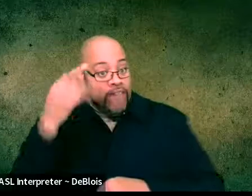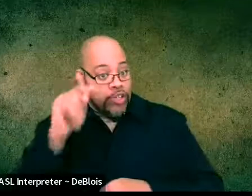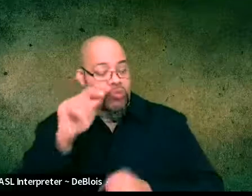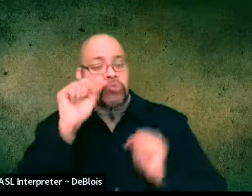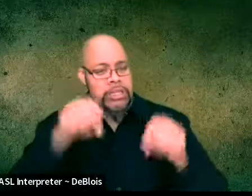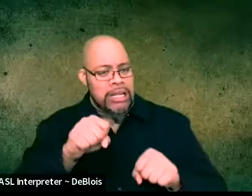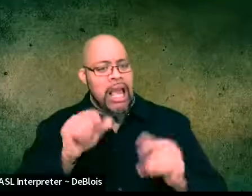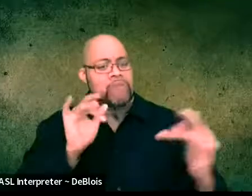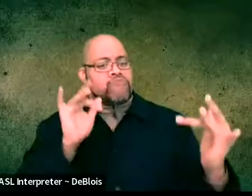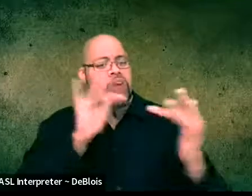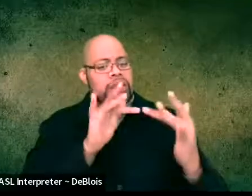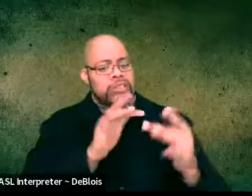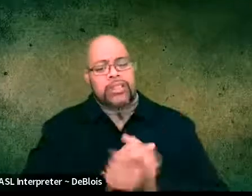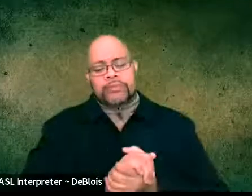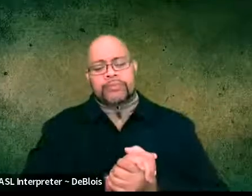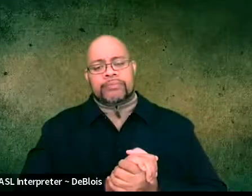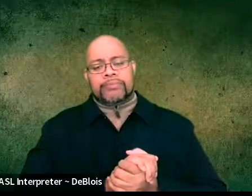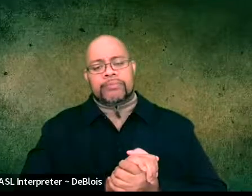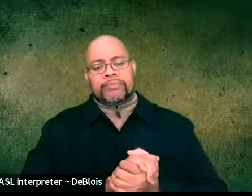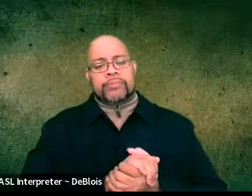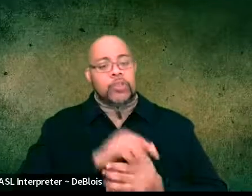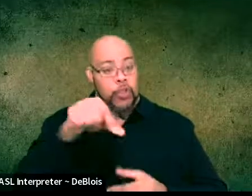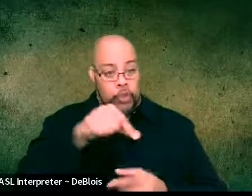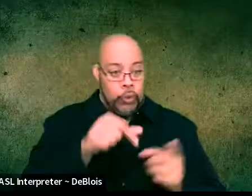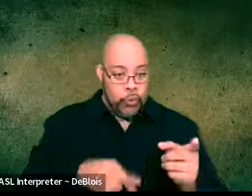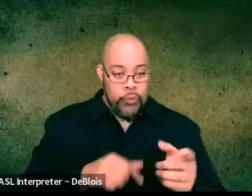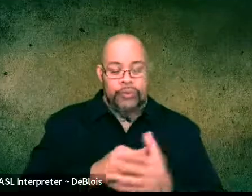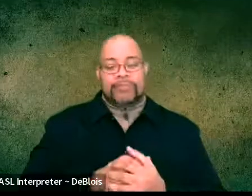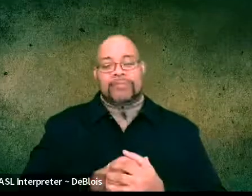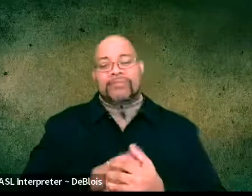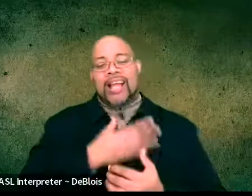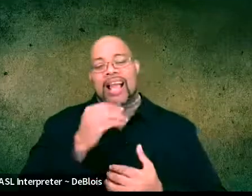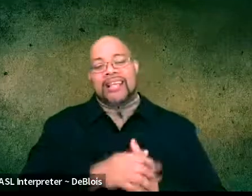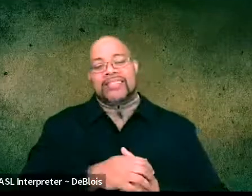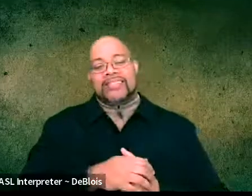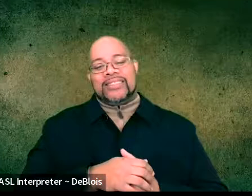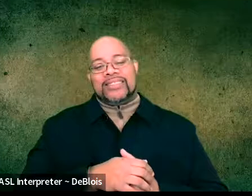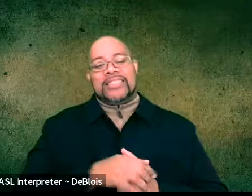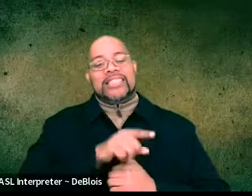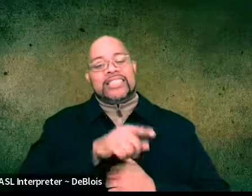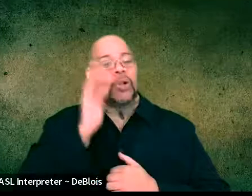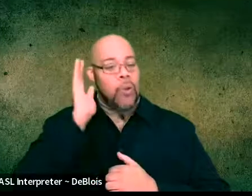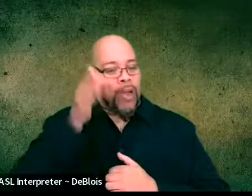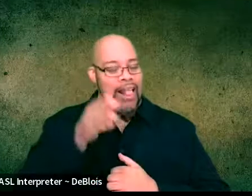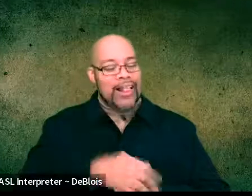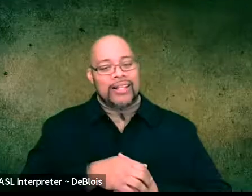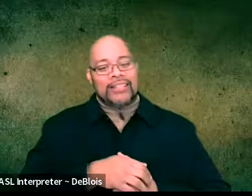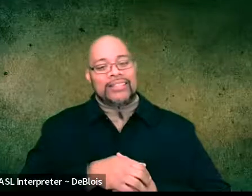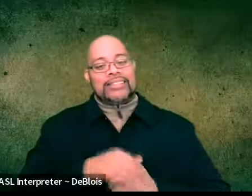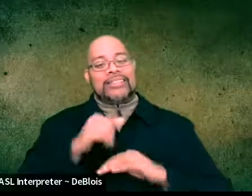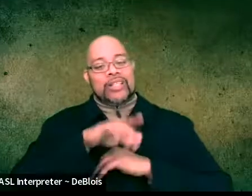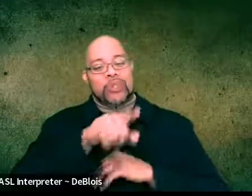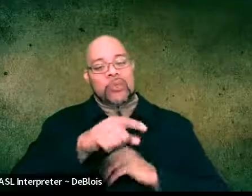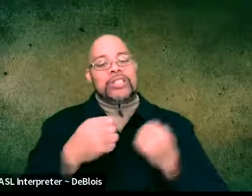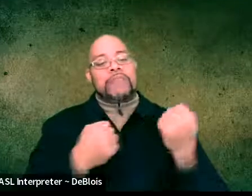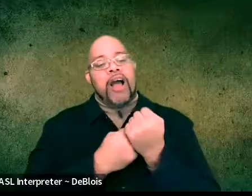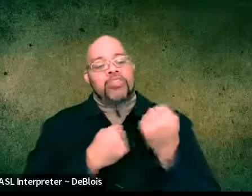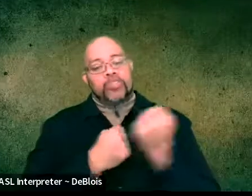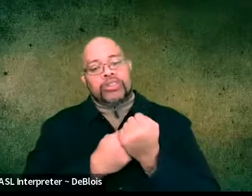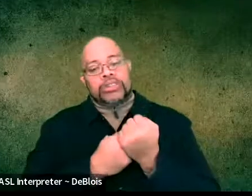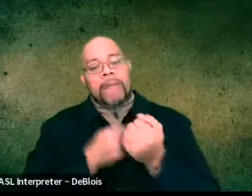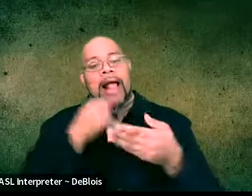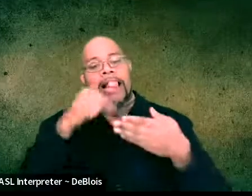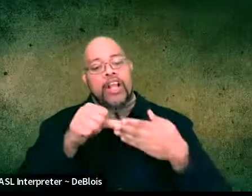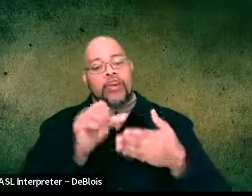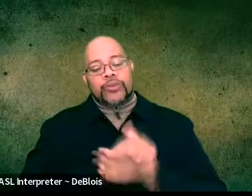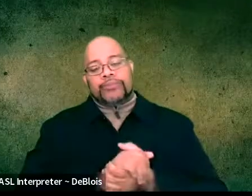actually reach out to Q and she will send you the sponsorship